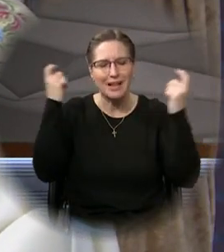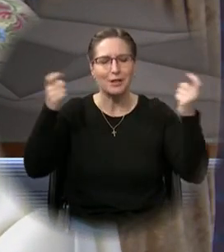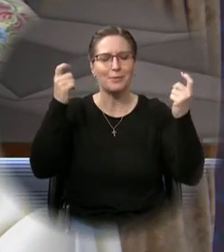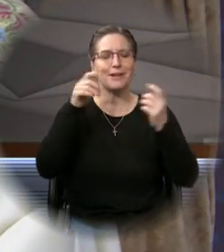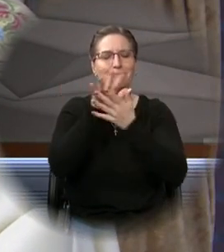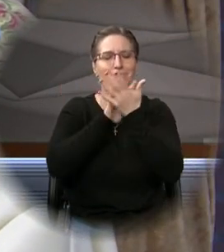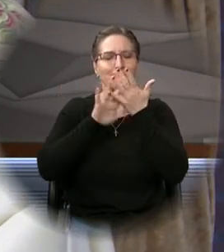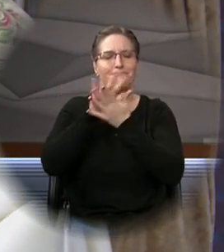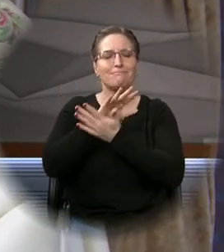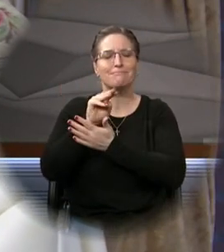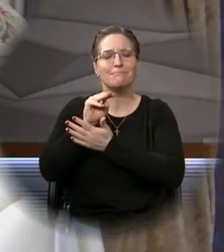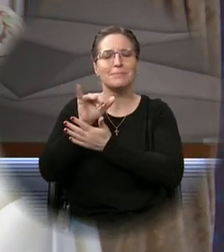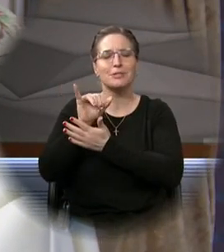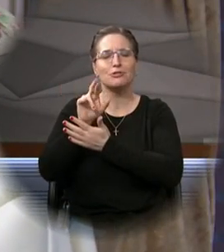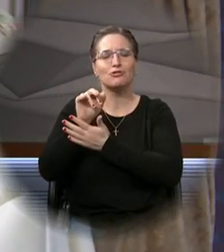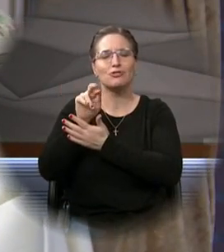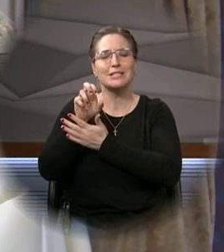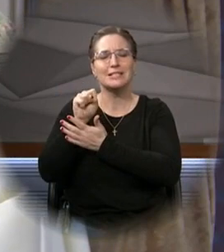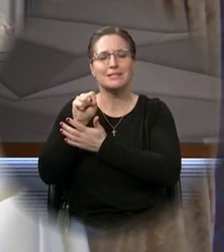mysteries.